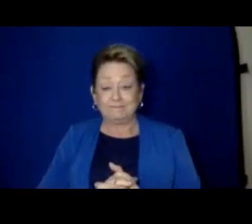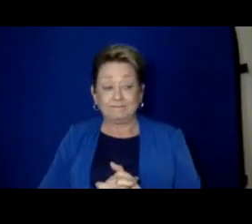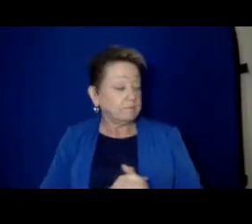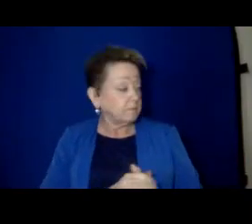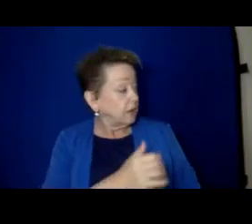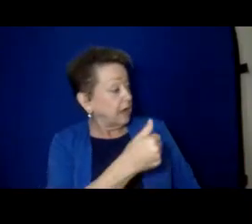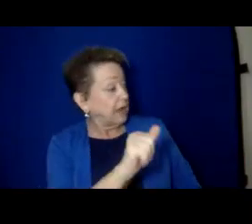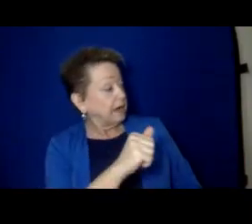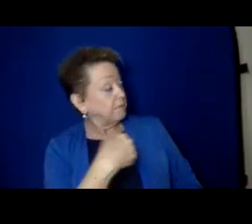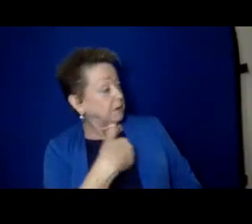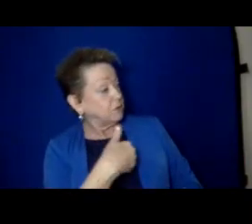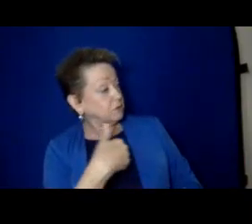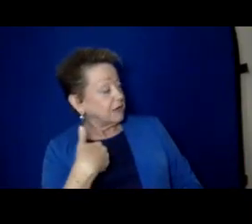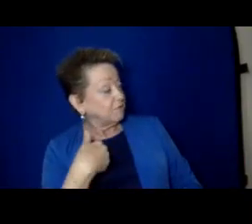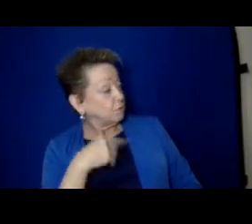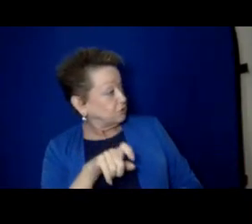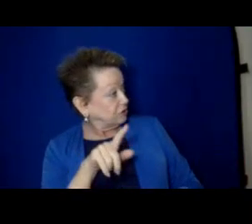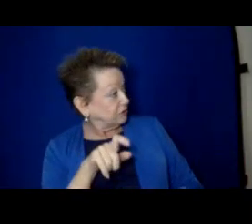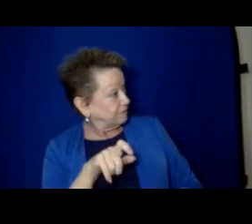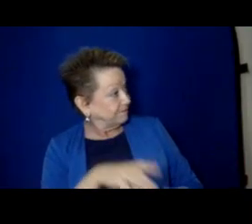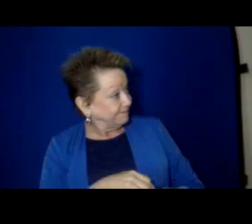Do any members have questions?